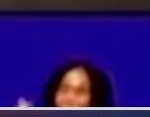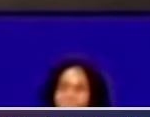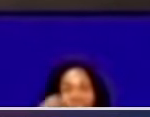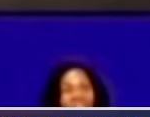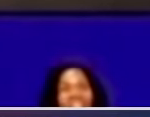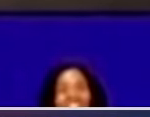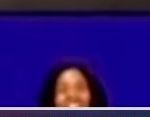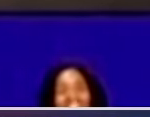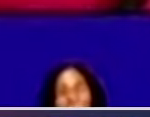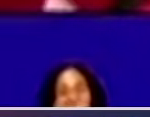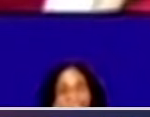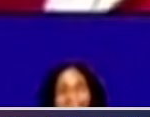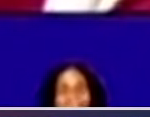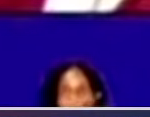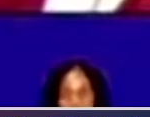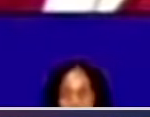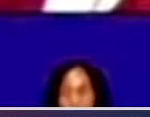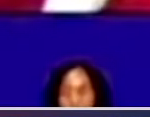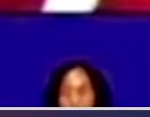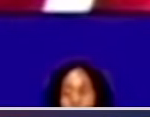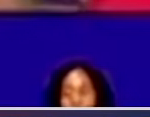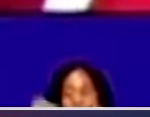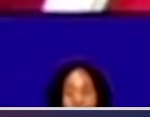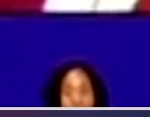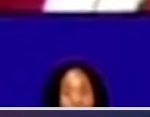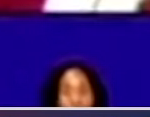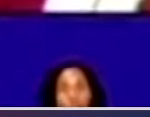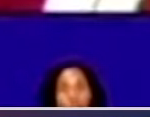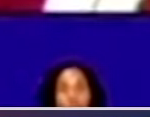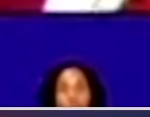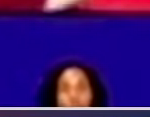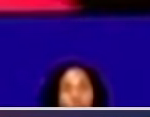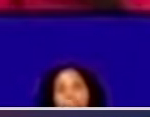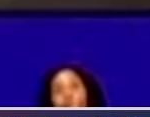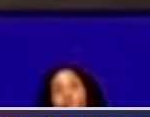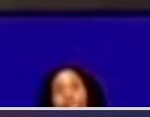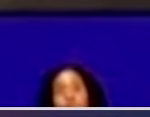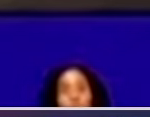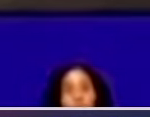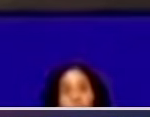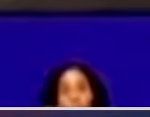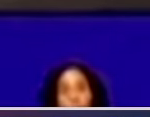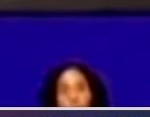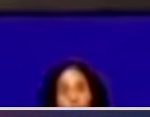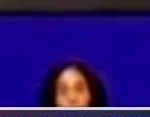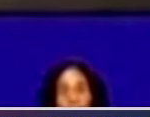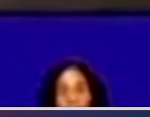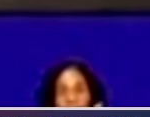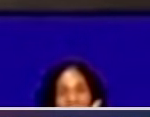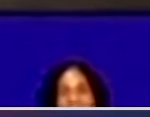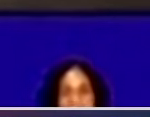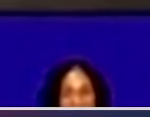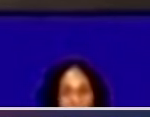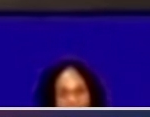But I agree with the Chief Whip of the ANC. But that statement needs to be